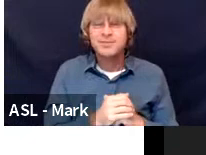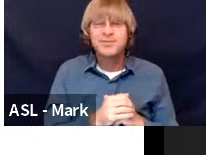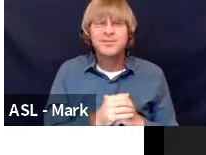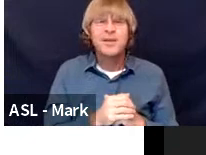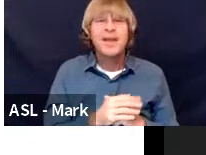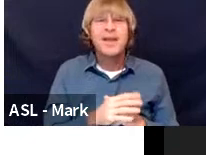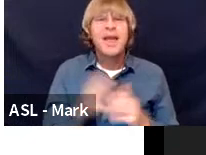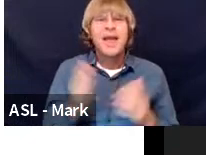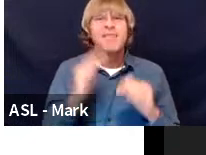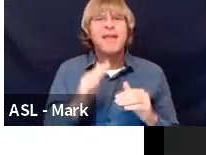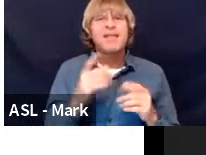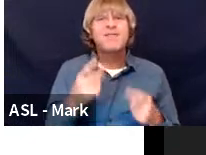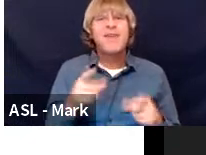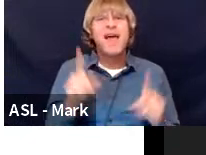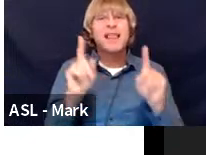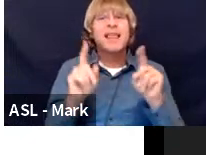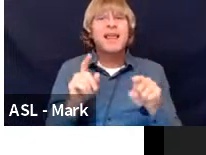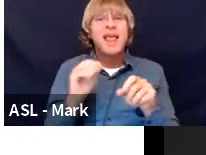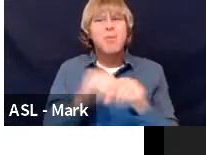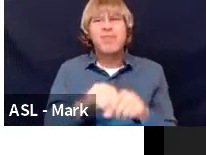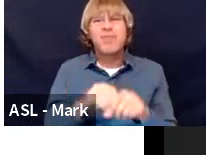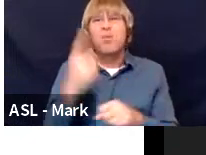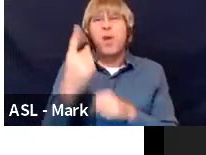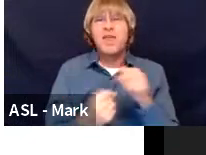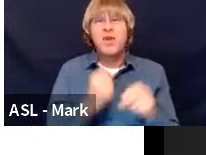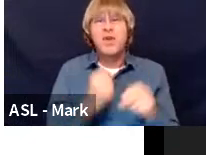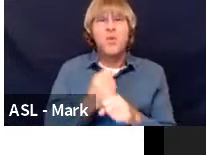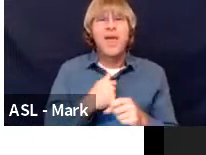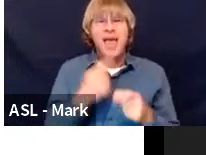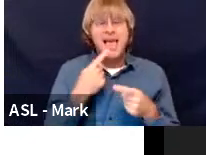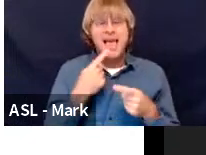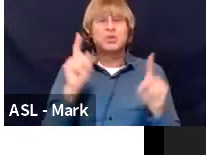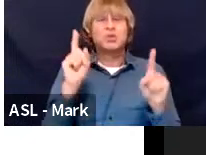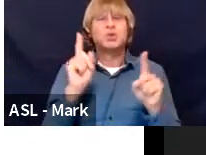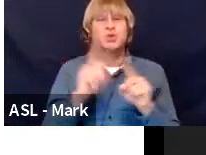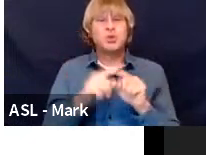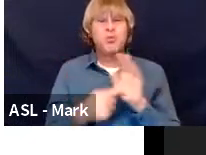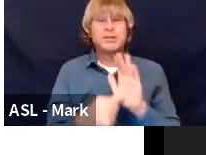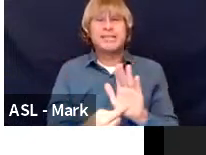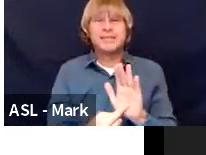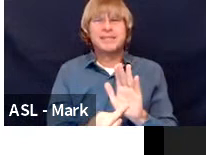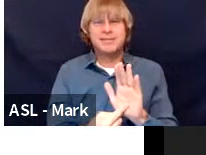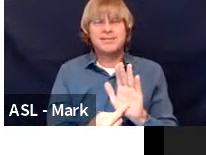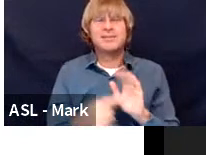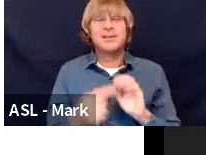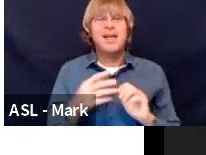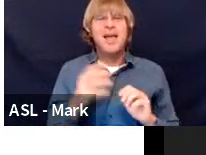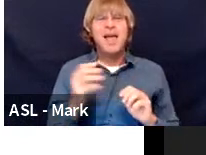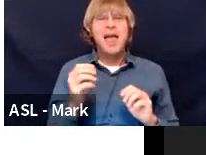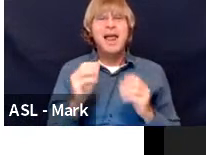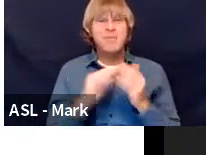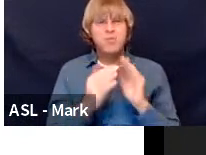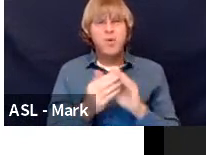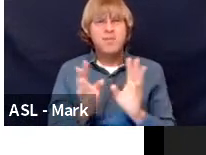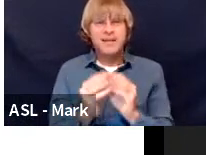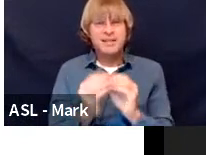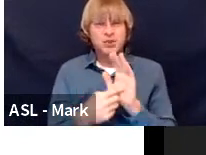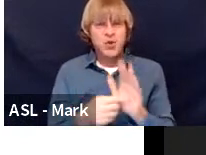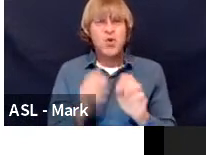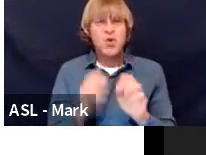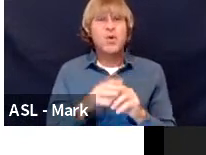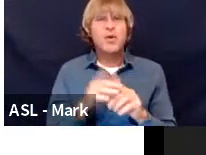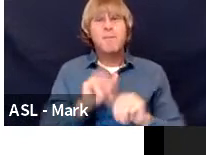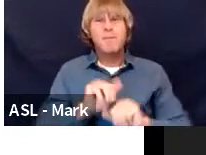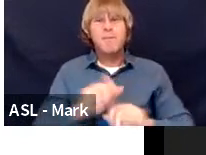And then finally, within a year, we were actually able to present this in a community meeting back